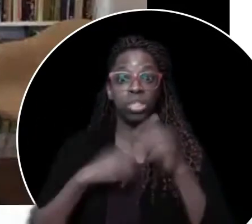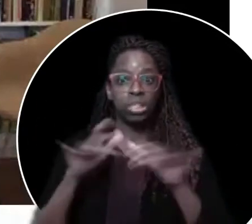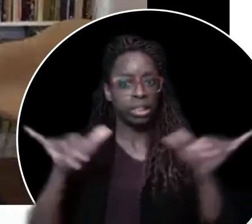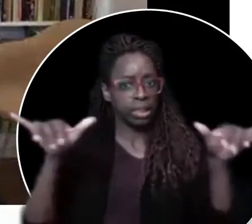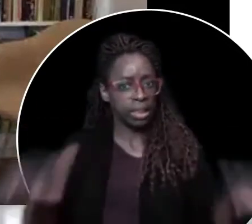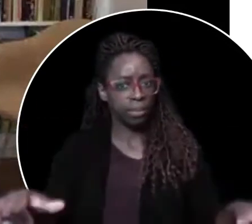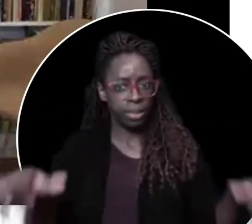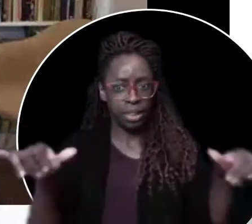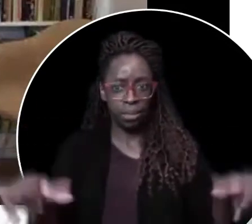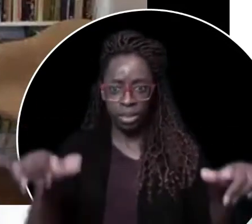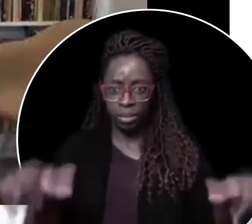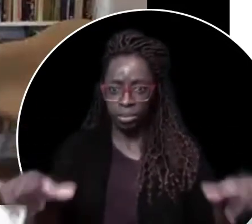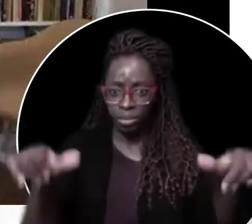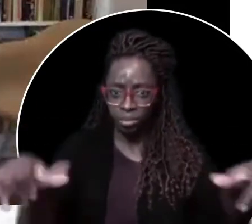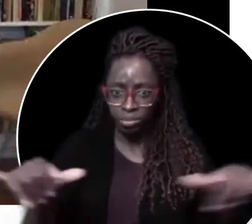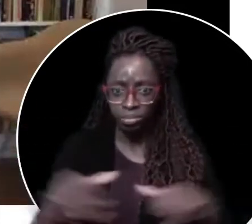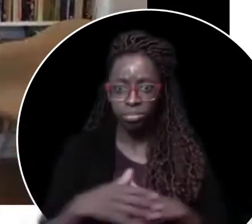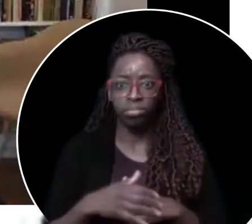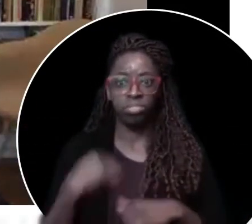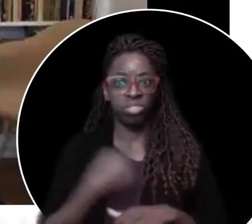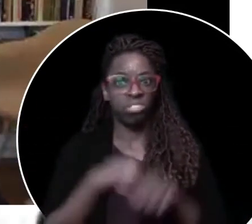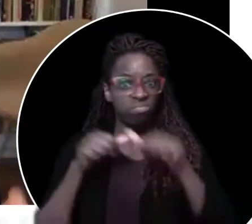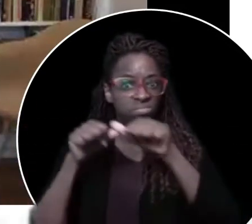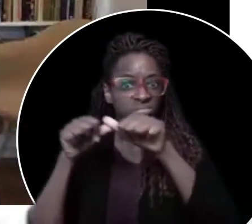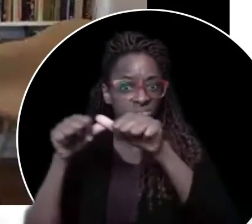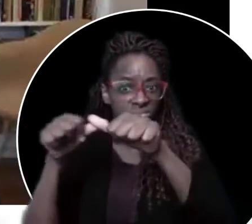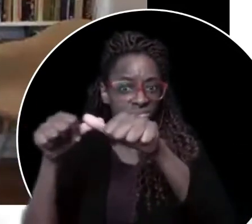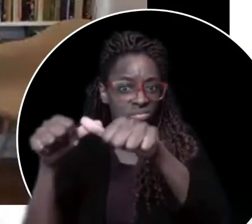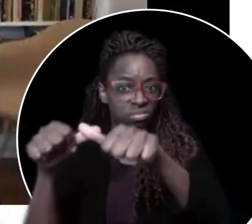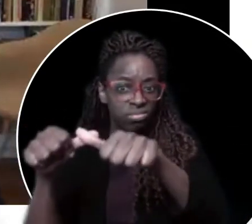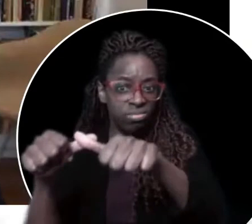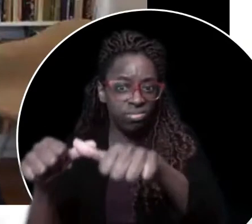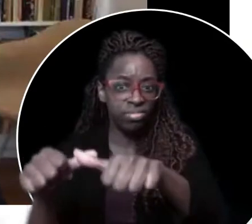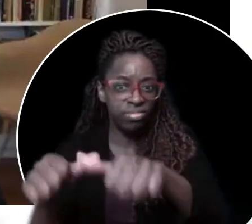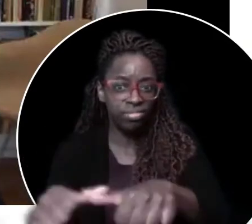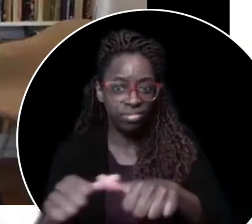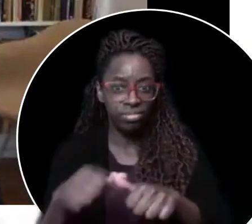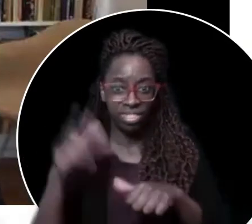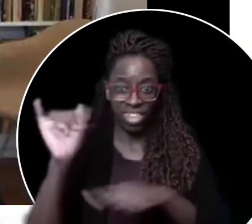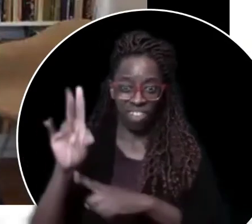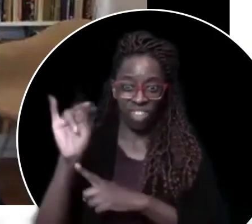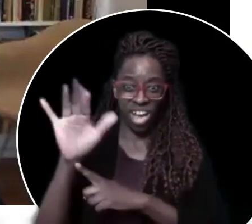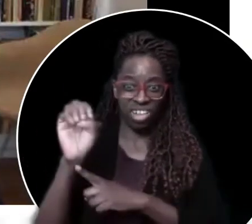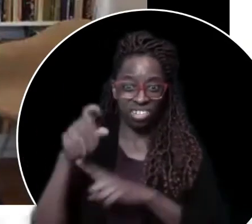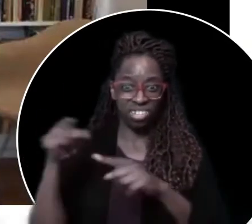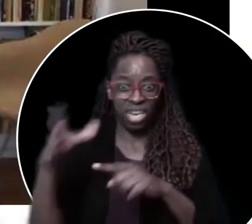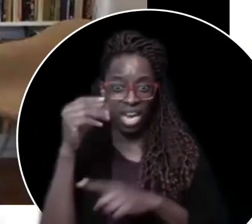the violent and racist work it did before.